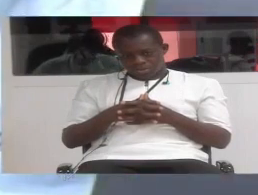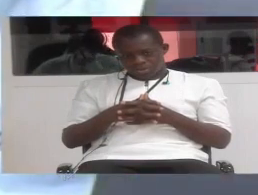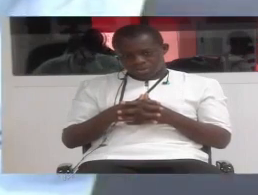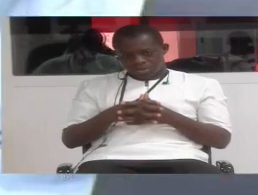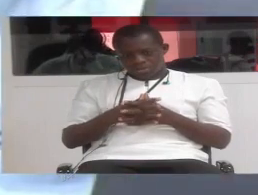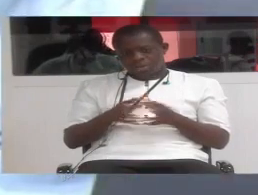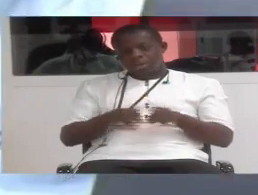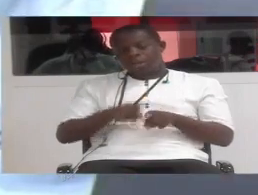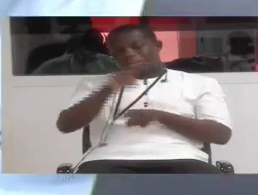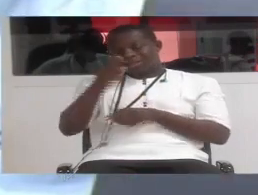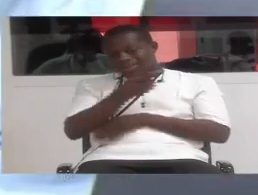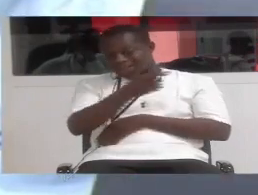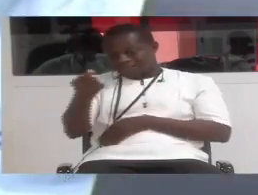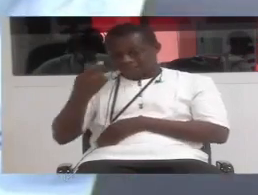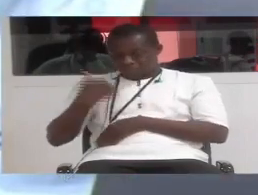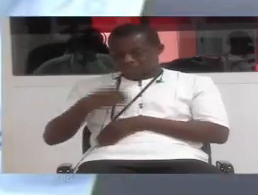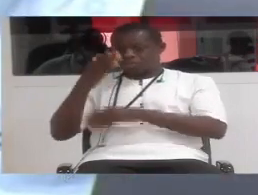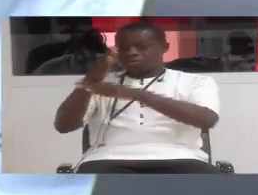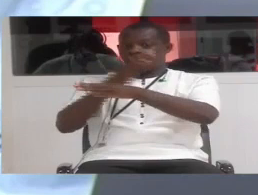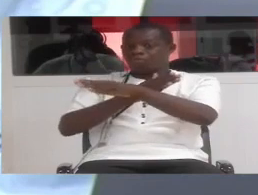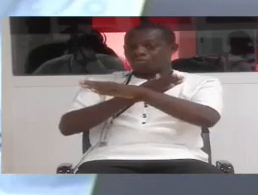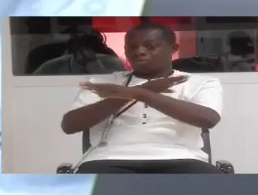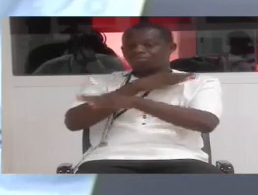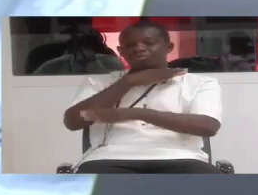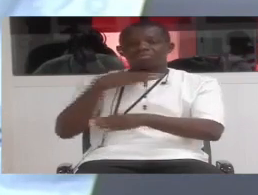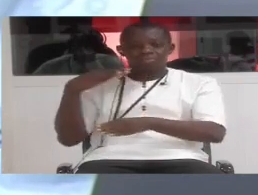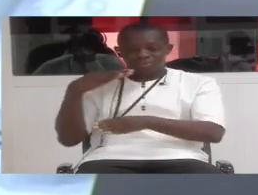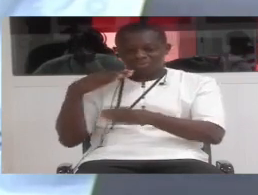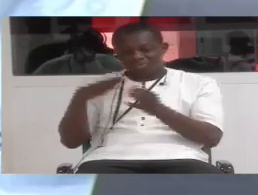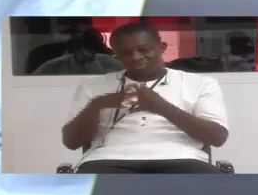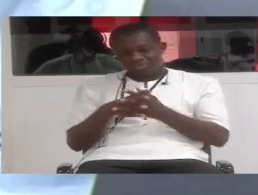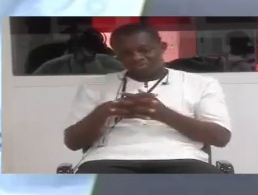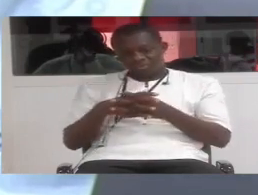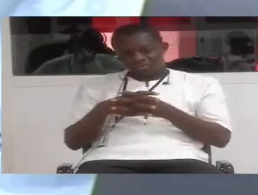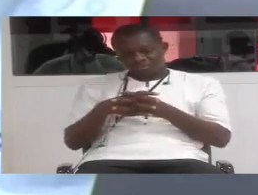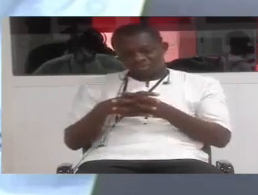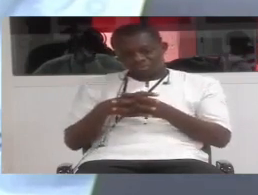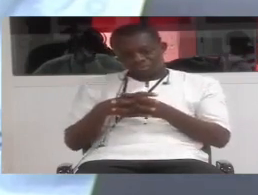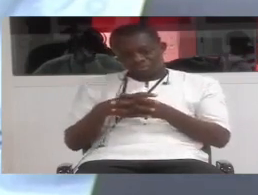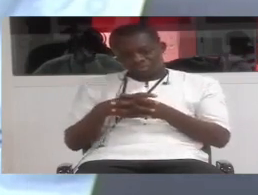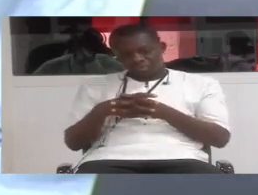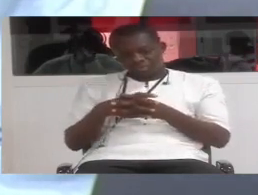Those people, before they were executed, nin ñooñu ba lañ leena reey,